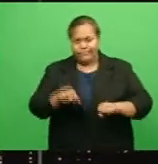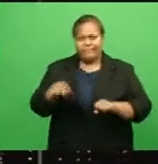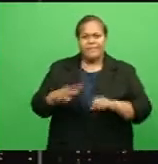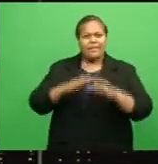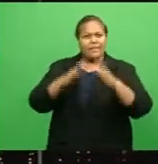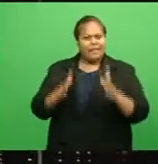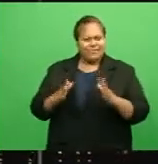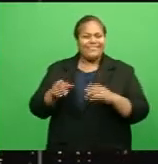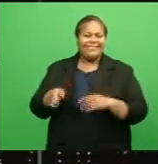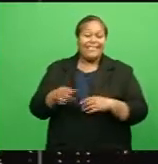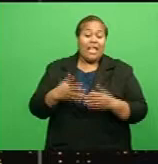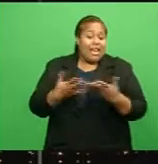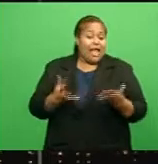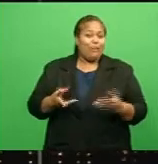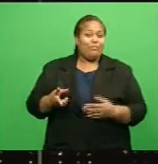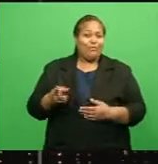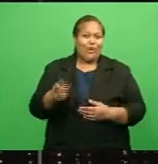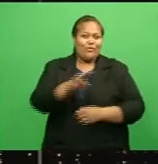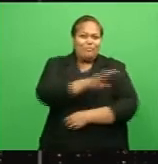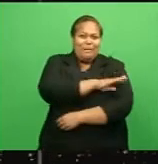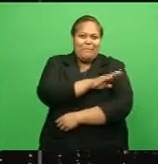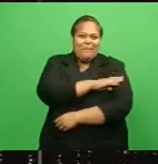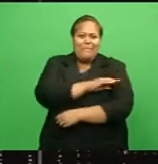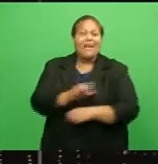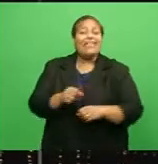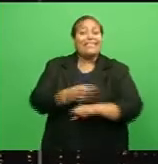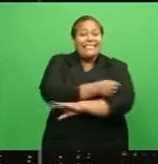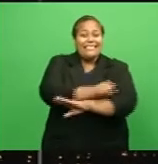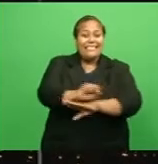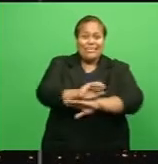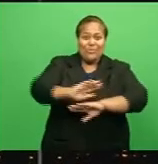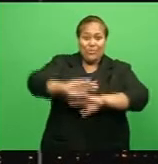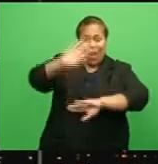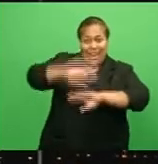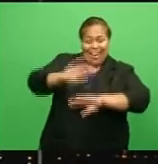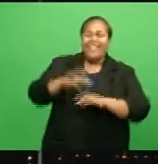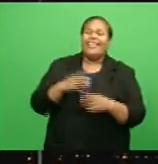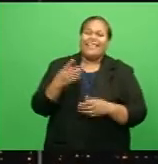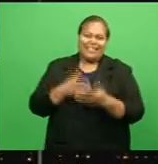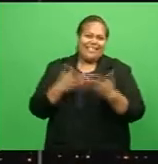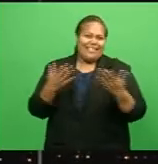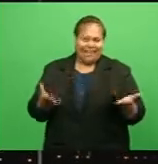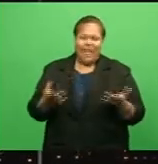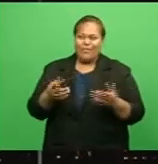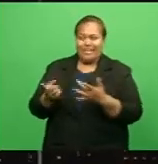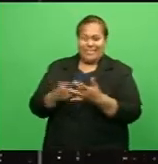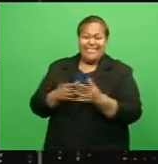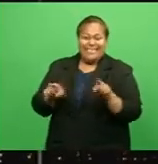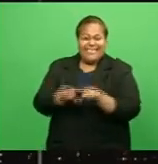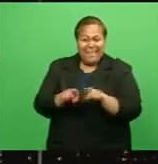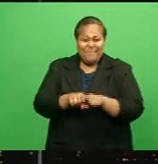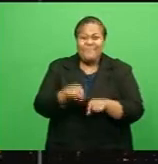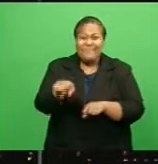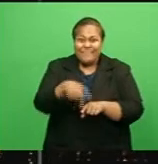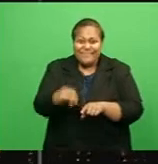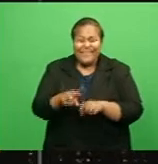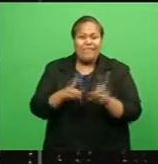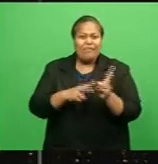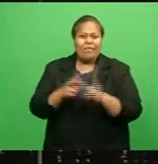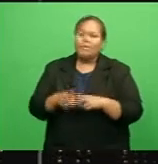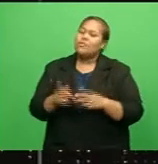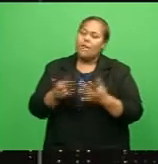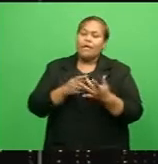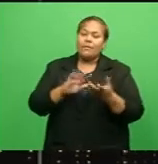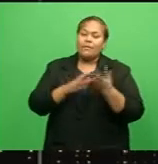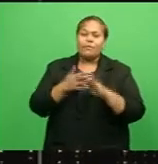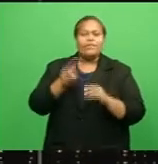while commissioning a new seawall at the village, highlighted that just like Ravi Ravi, other communities need assistance to relocate as